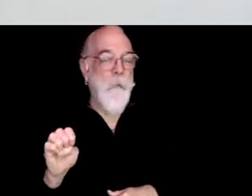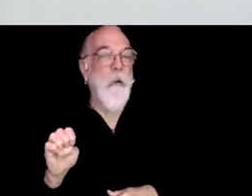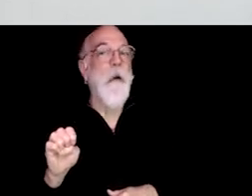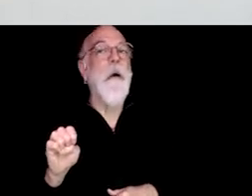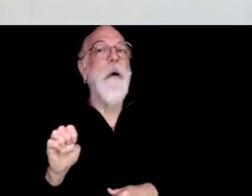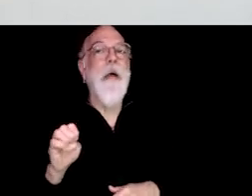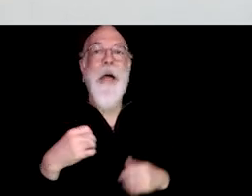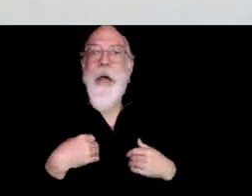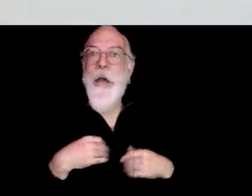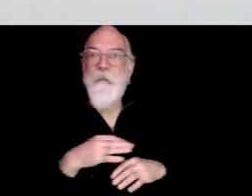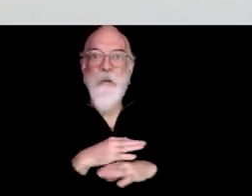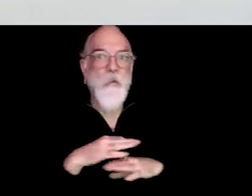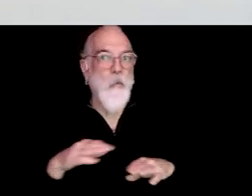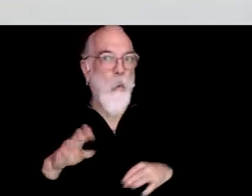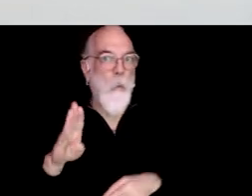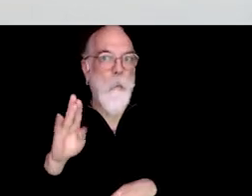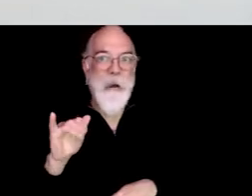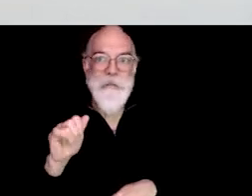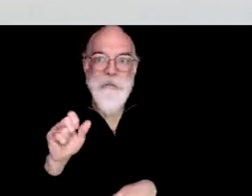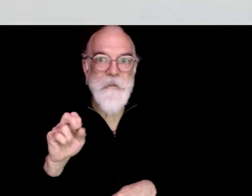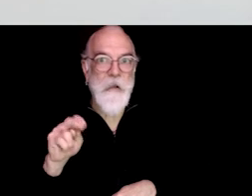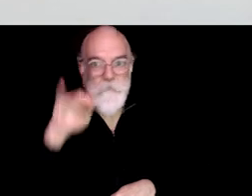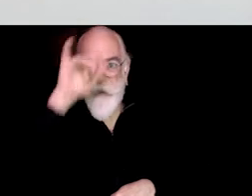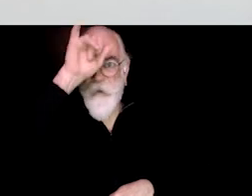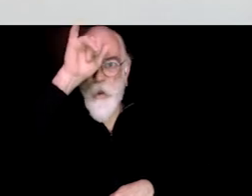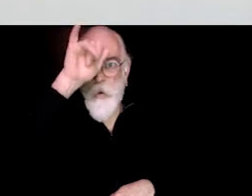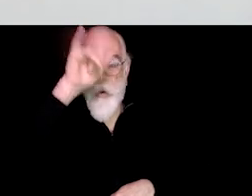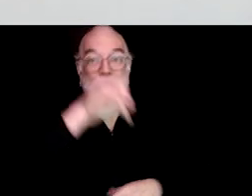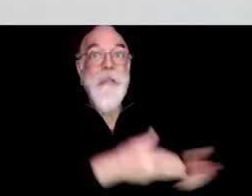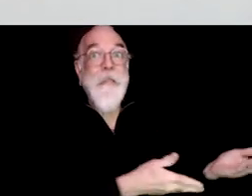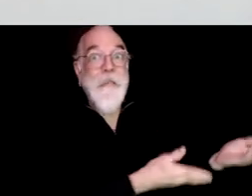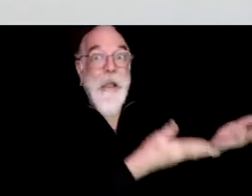back to their territory and how that has impacted